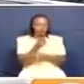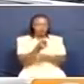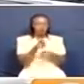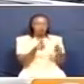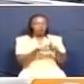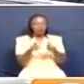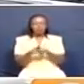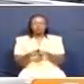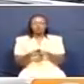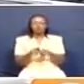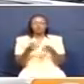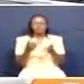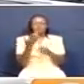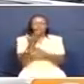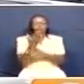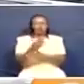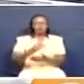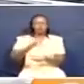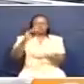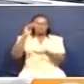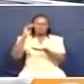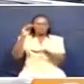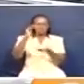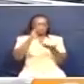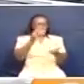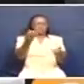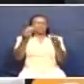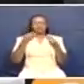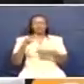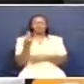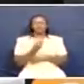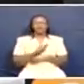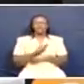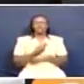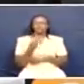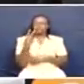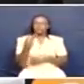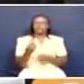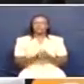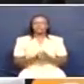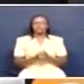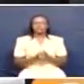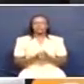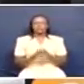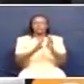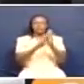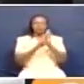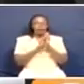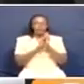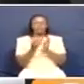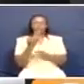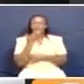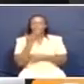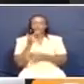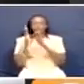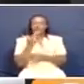voluminous nature of the documents that were eventually served on us, as you can see on the face of the application, would require the respondents, or rather